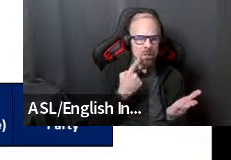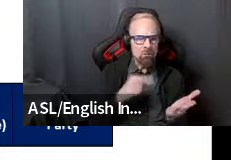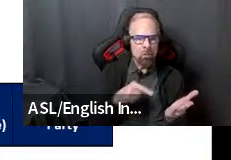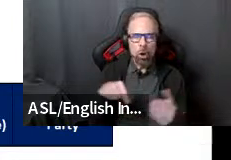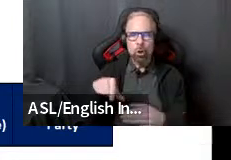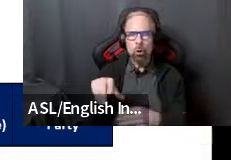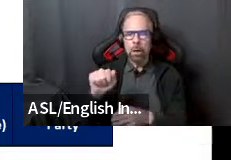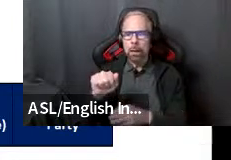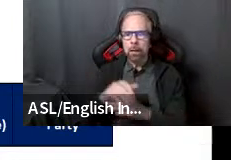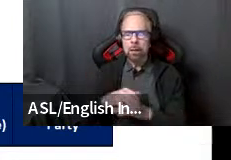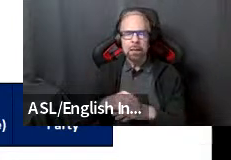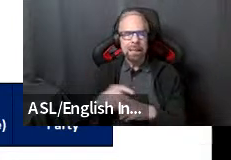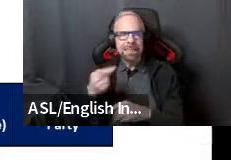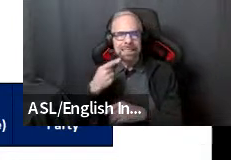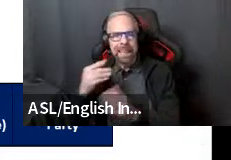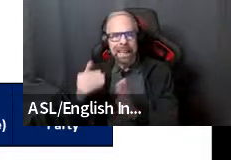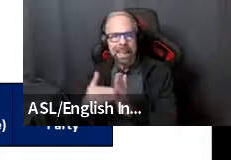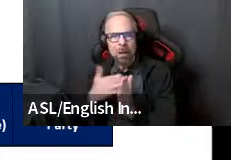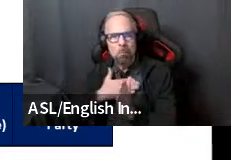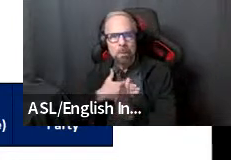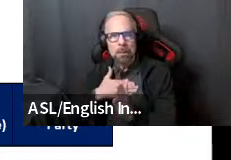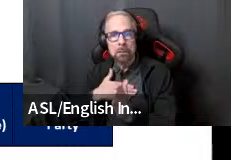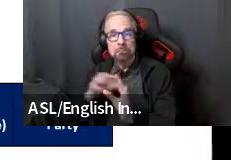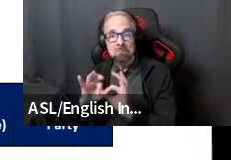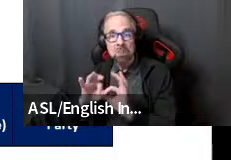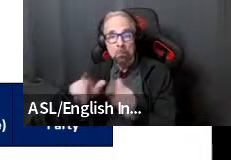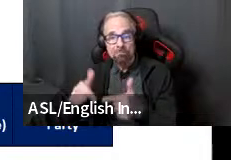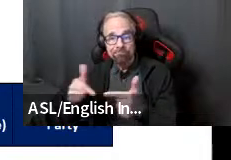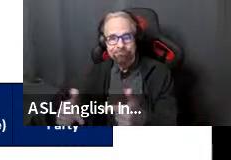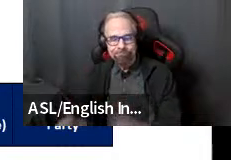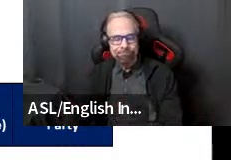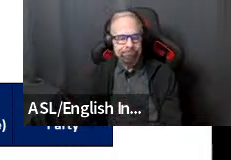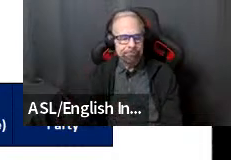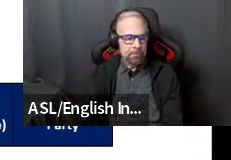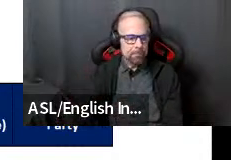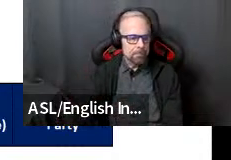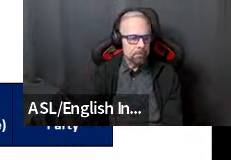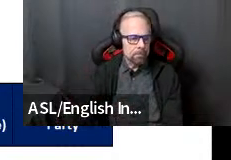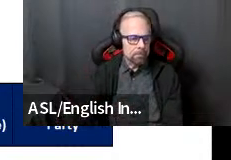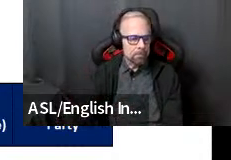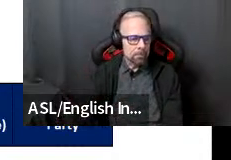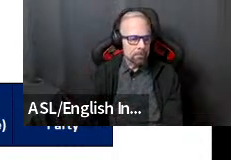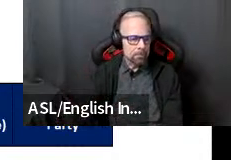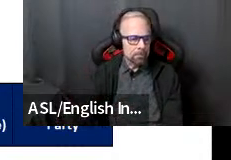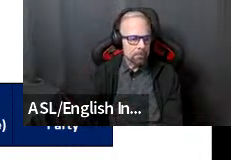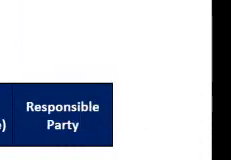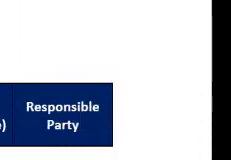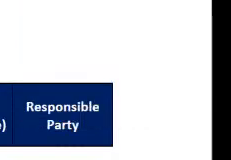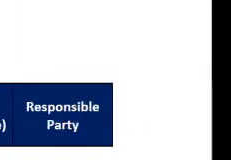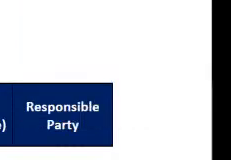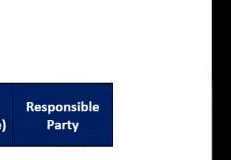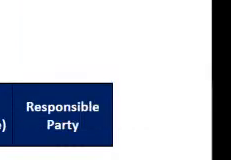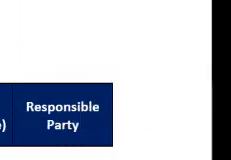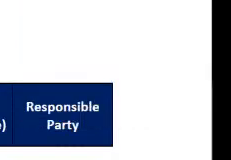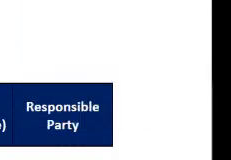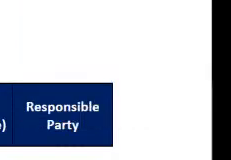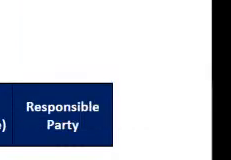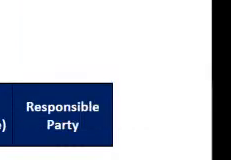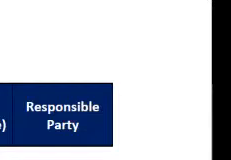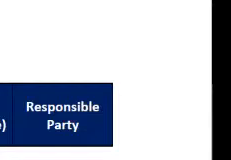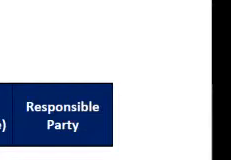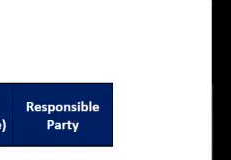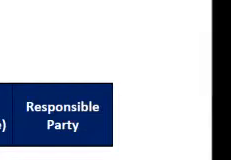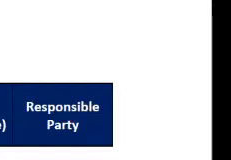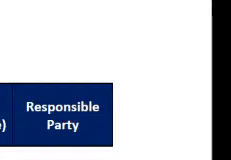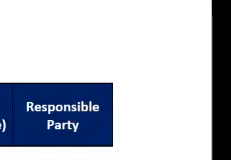Okay, can you say that to me just one more time? Number 26, including, we have protective features